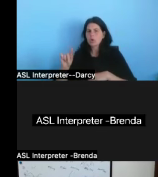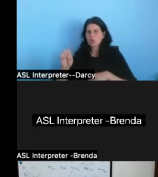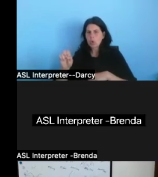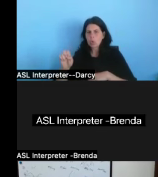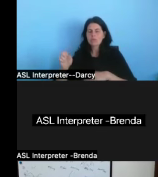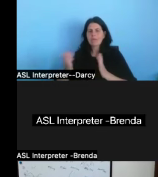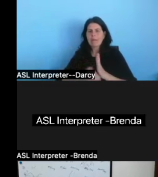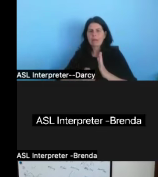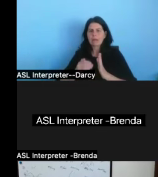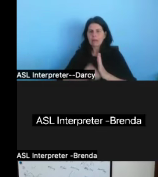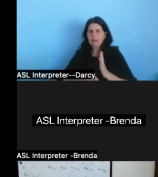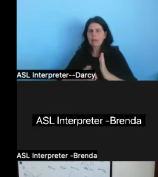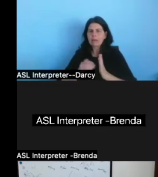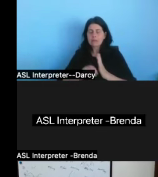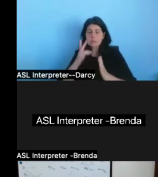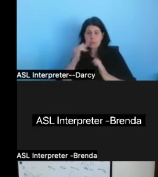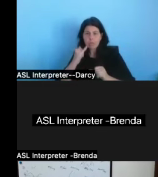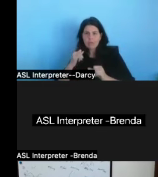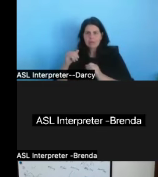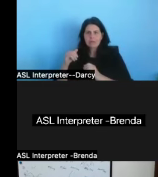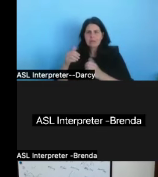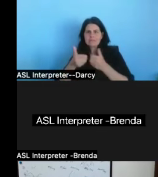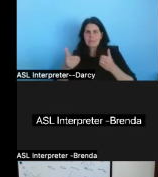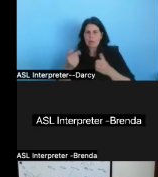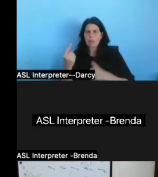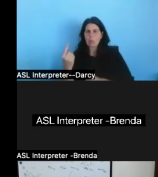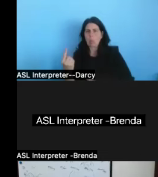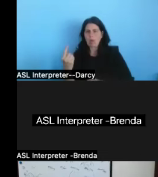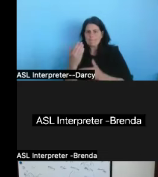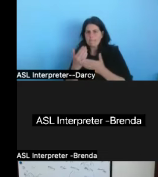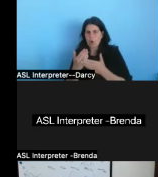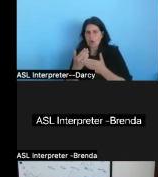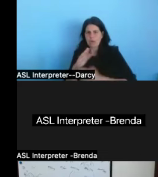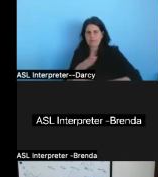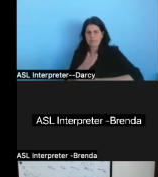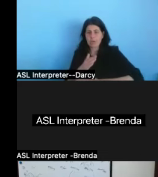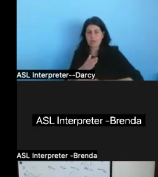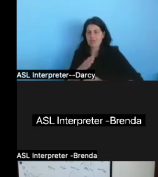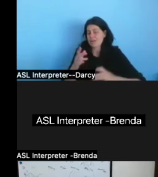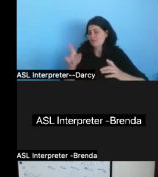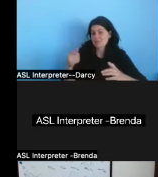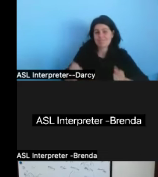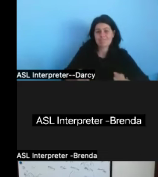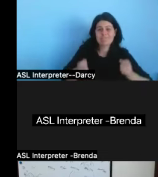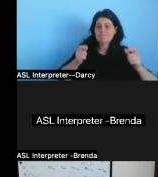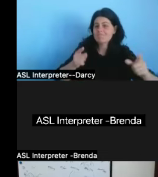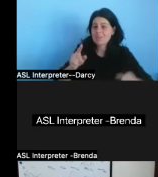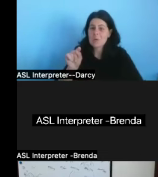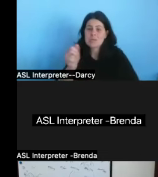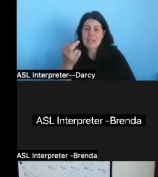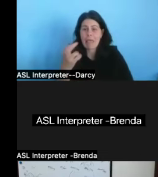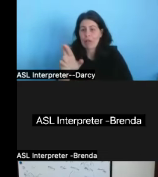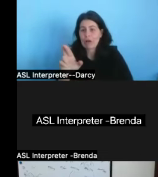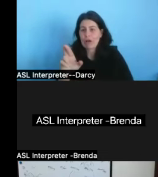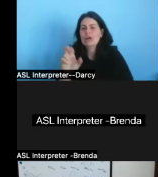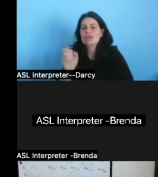one component of a song. And then kind of as a spur of the moment, you know, Taylor Swift is very catchy. So it